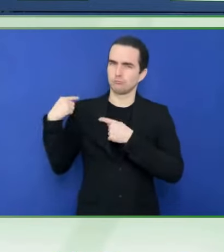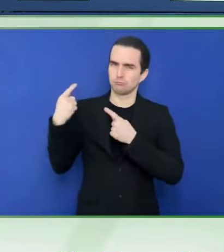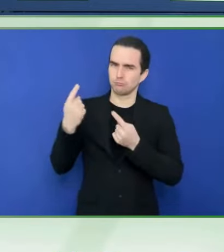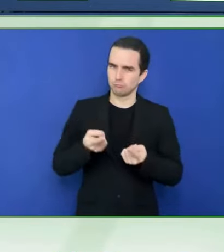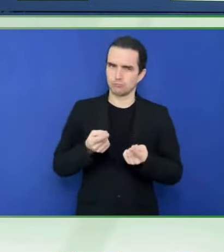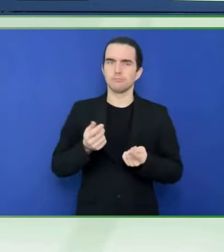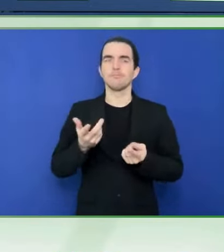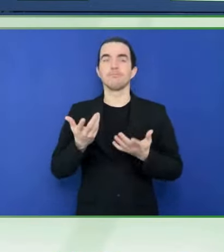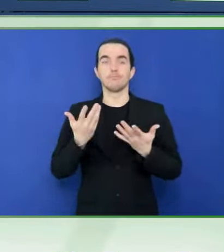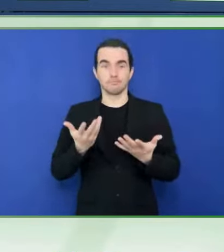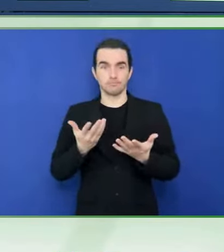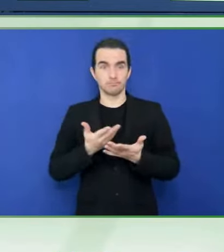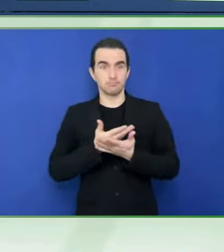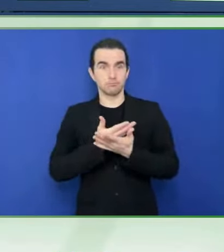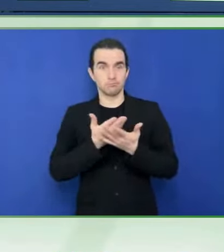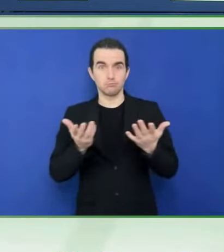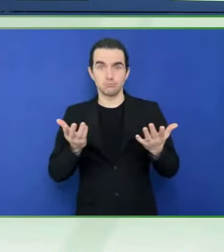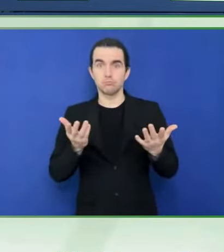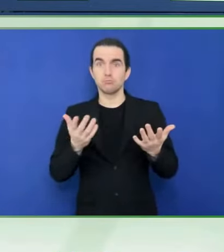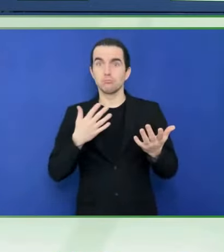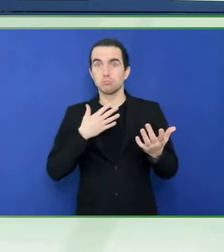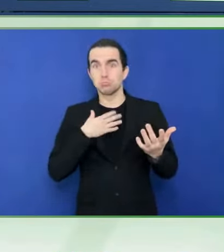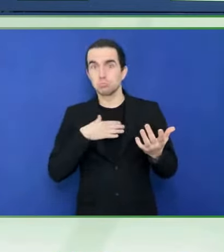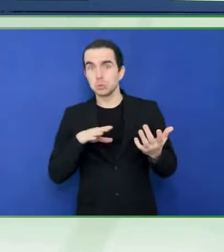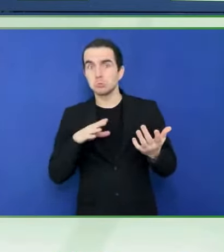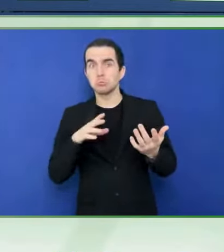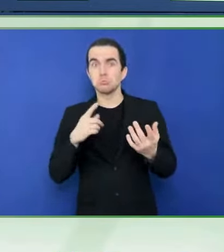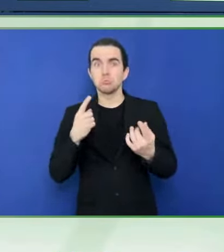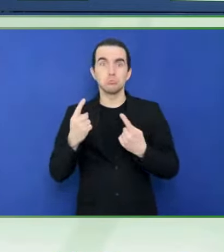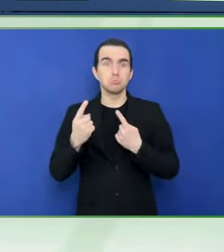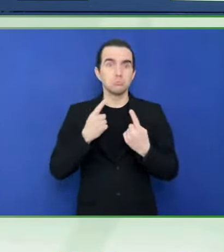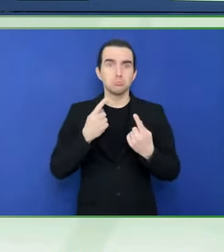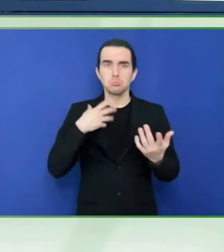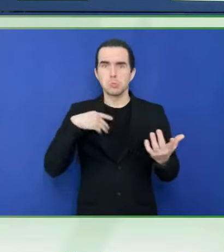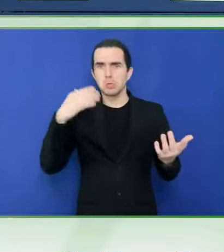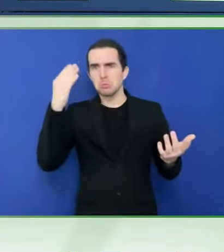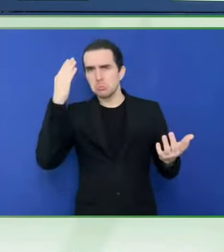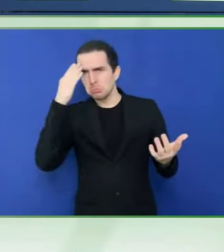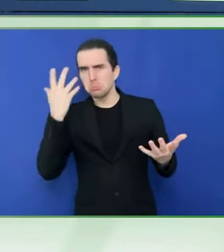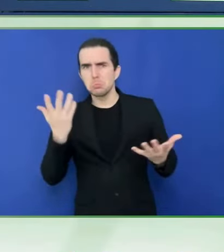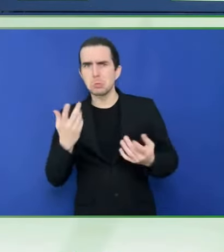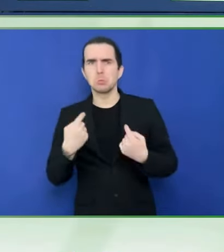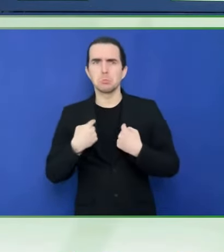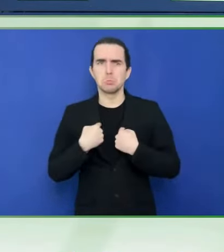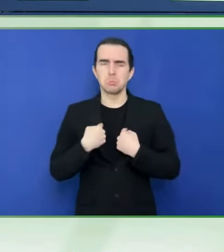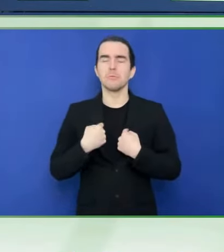in Łódź and in Łódź region. On weekends, we go to cities like Warsaw or